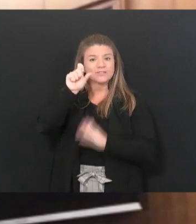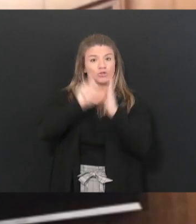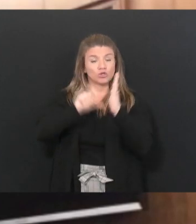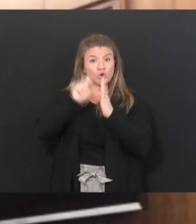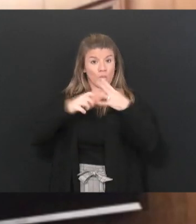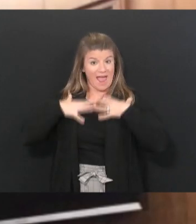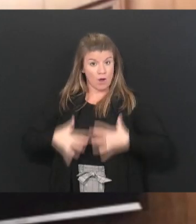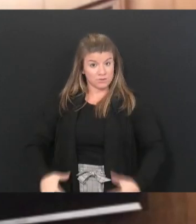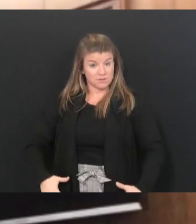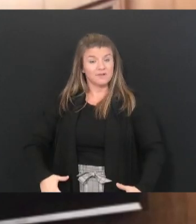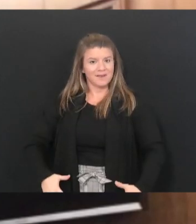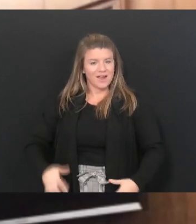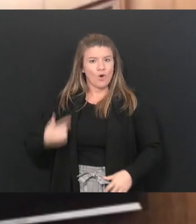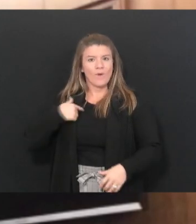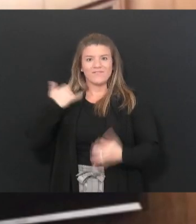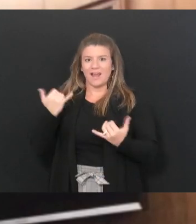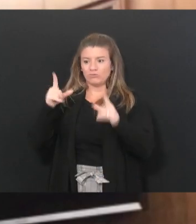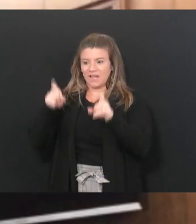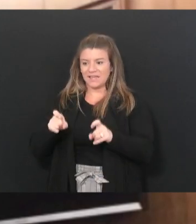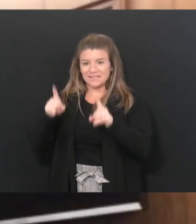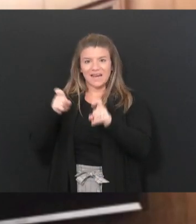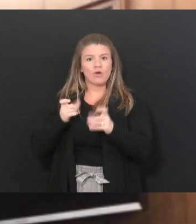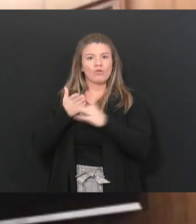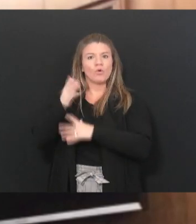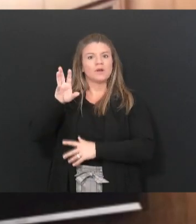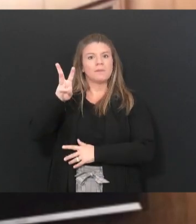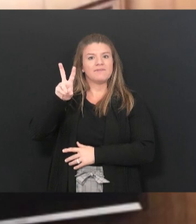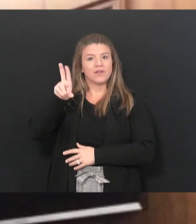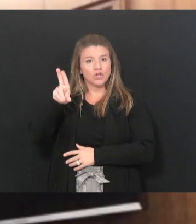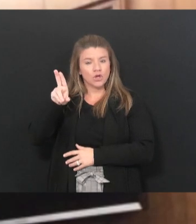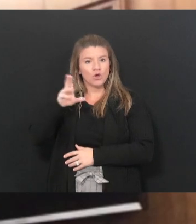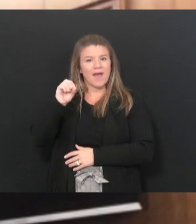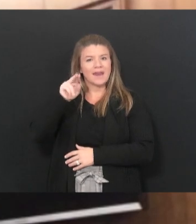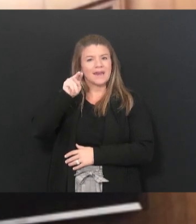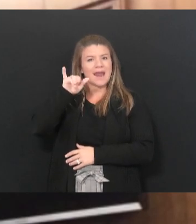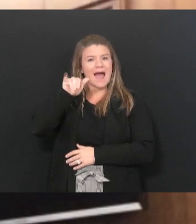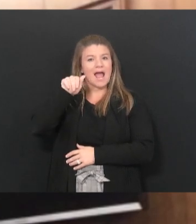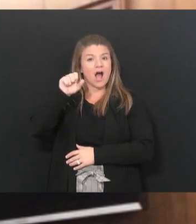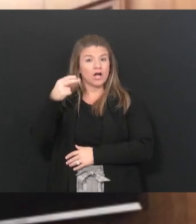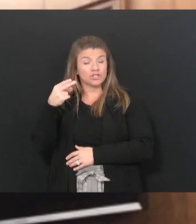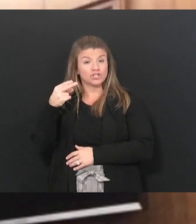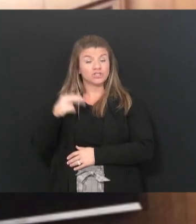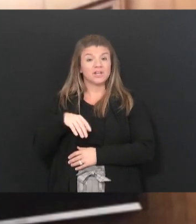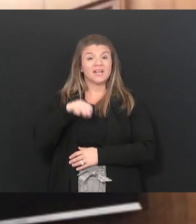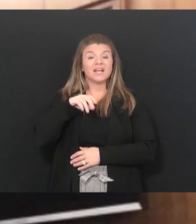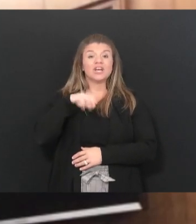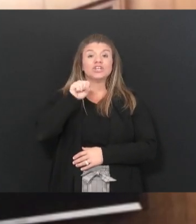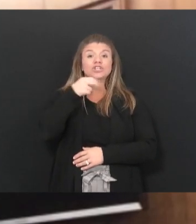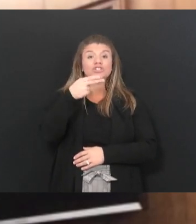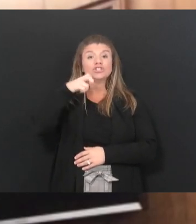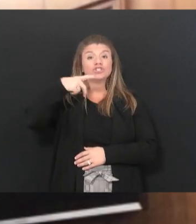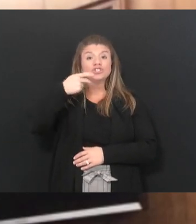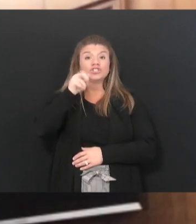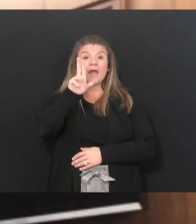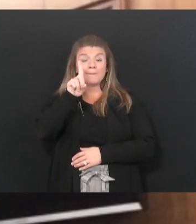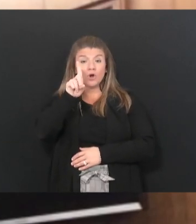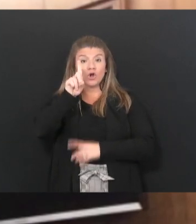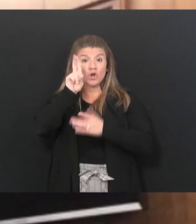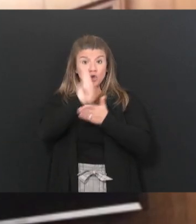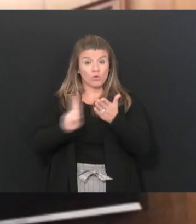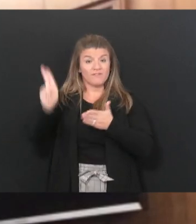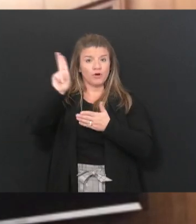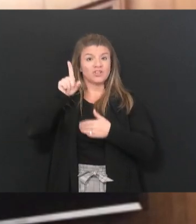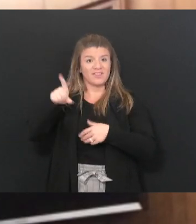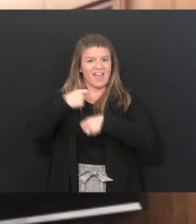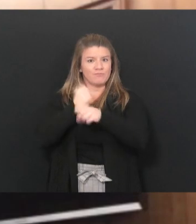will then have tested with West Virginia University and NIOSH. Shepherd University has produced a mask that has